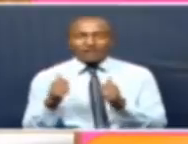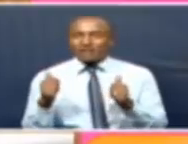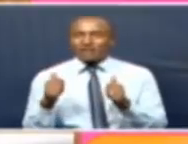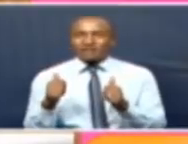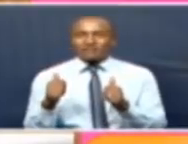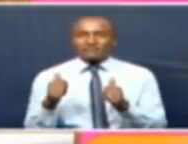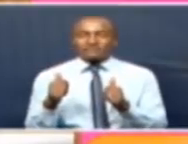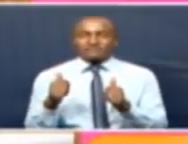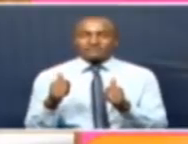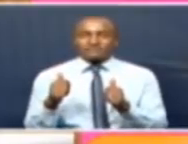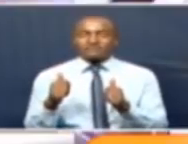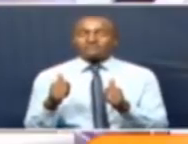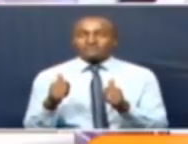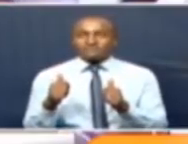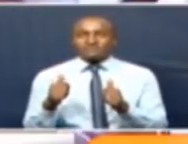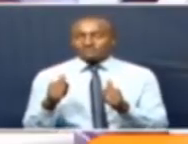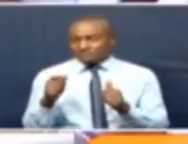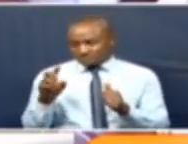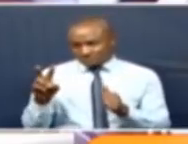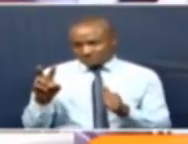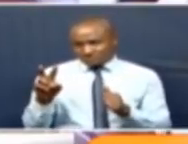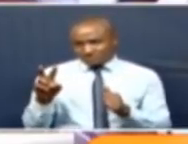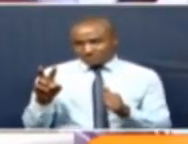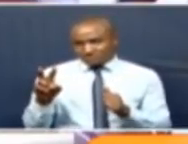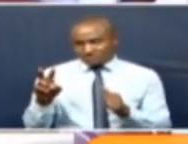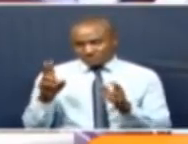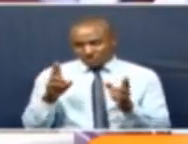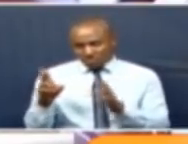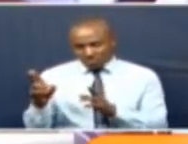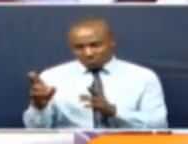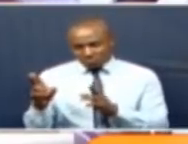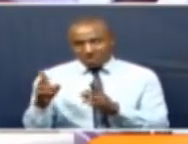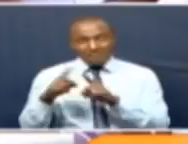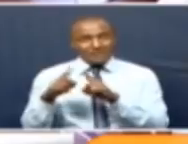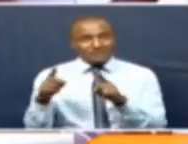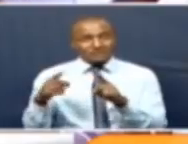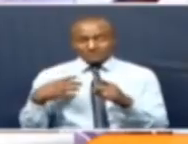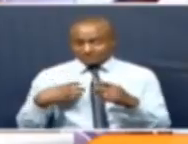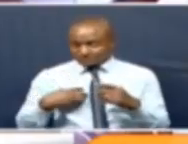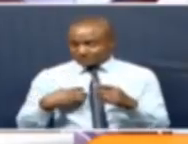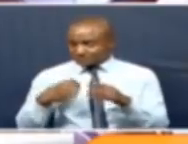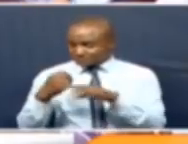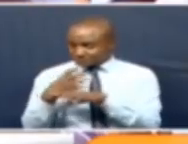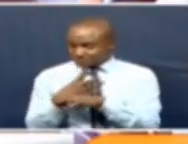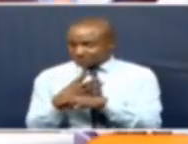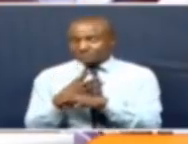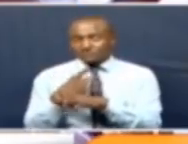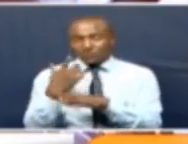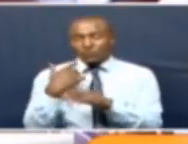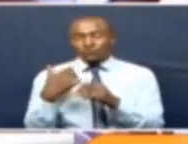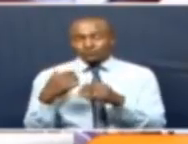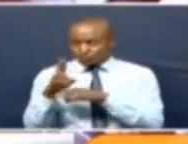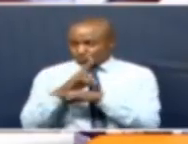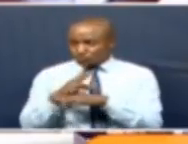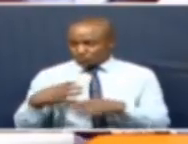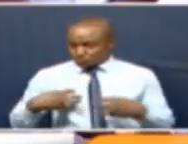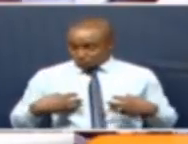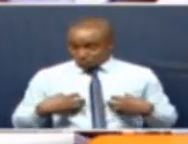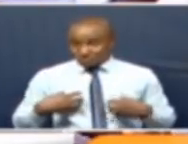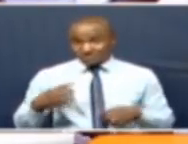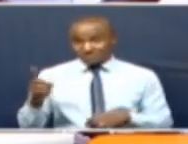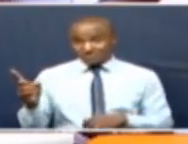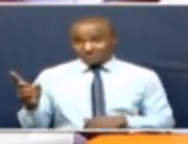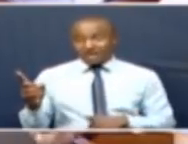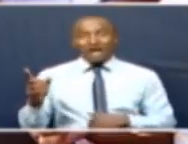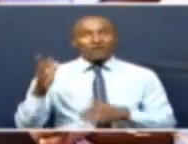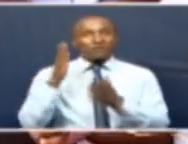of yarn may seem insignificant in the war against breast cancer, but breast cancer survivors who have accessed these knockers can attest